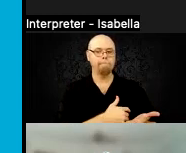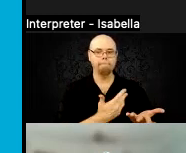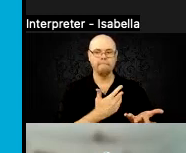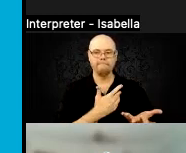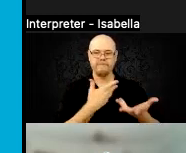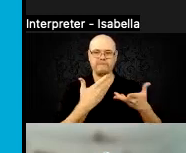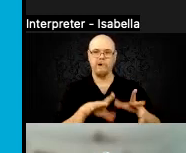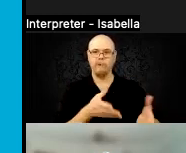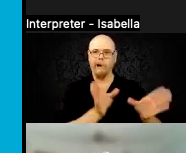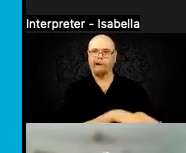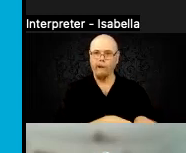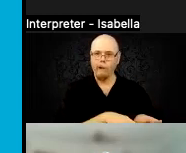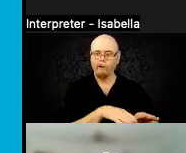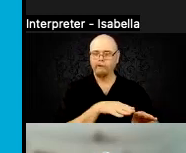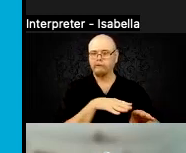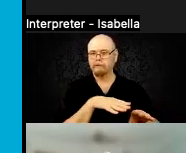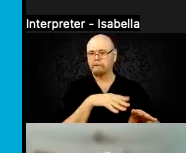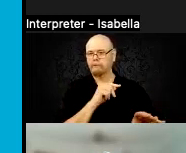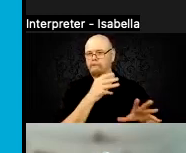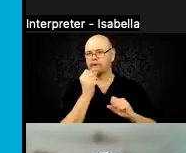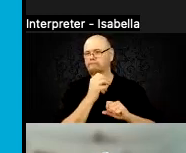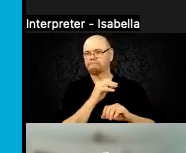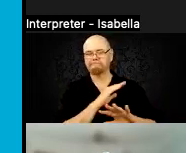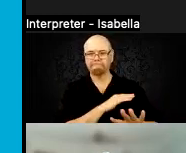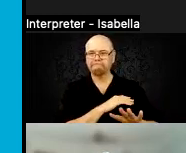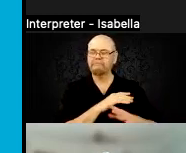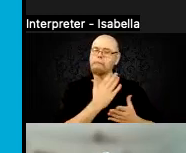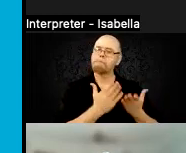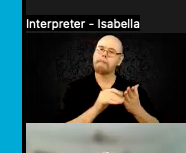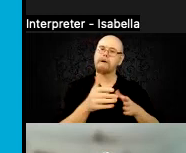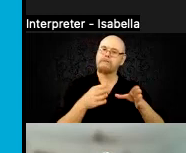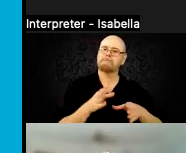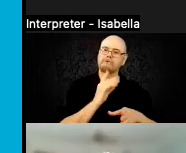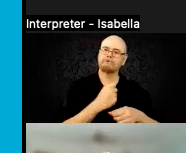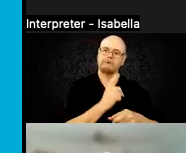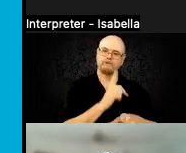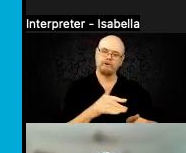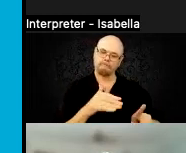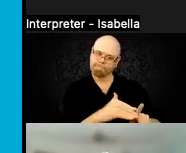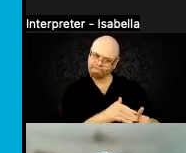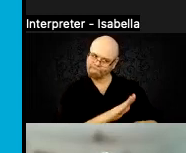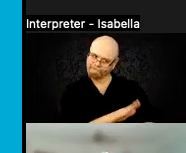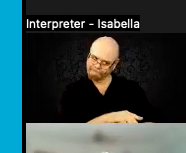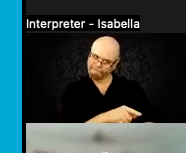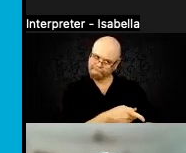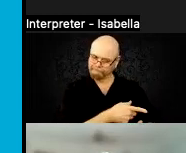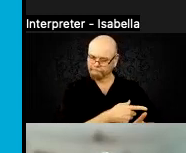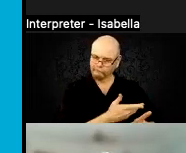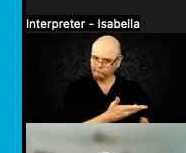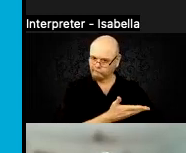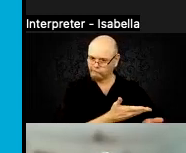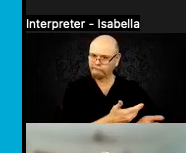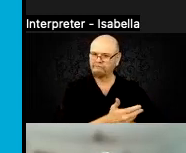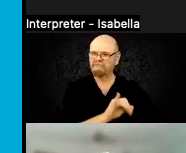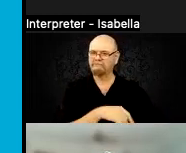getting closed prematurely, right? If there's just someone else to make sure that that young person knows someone reached out and kind of help facilitate that